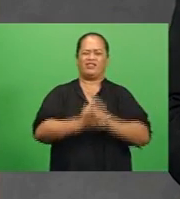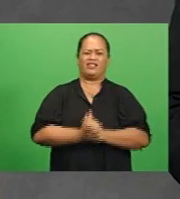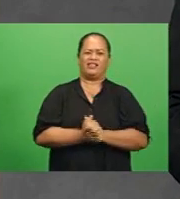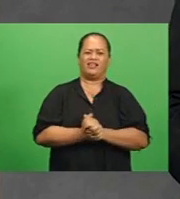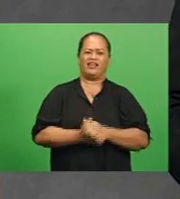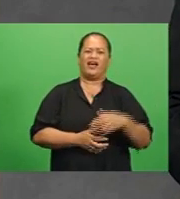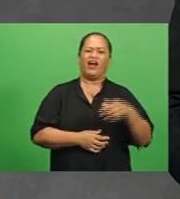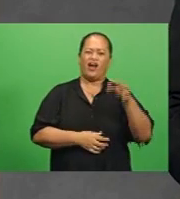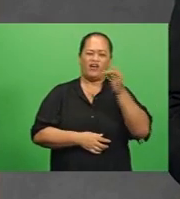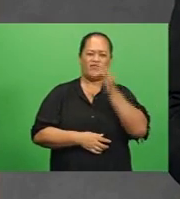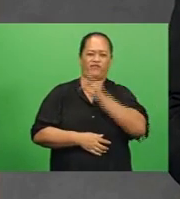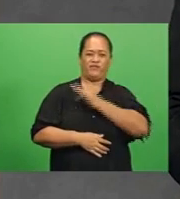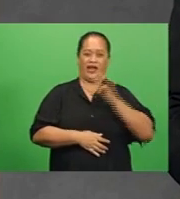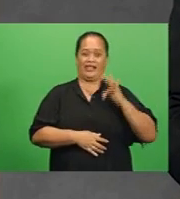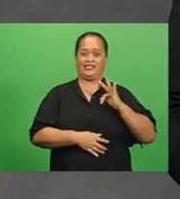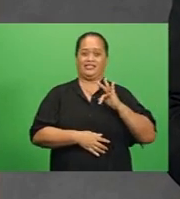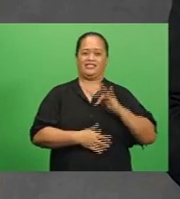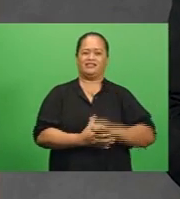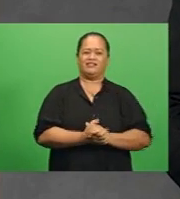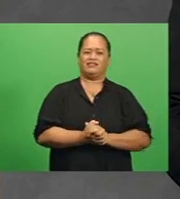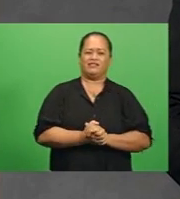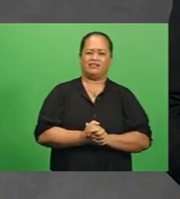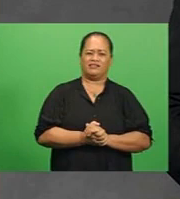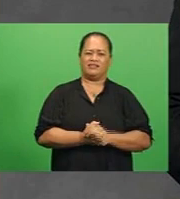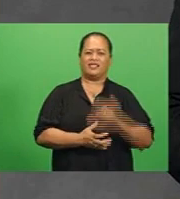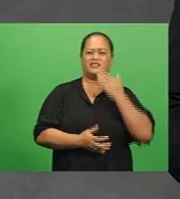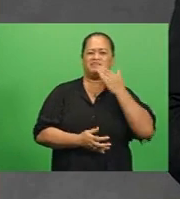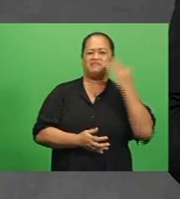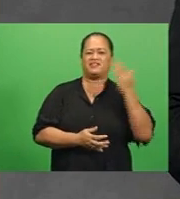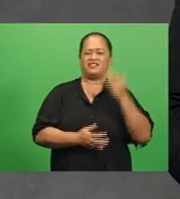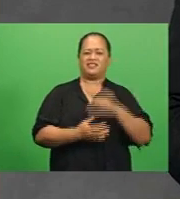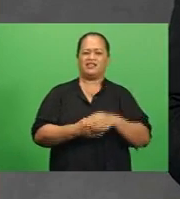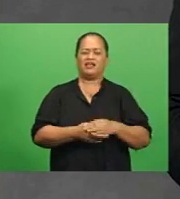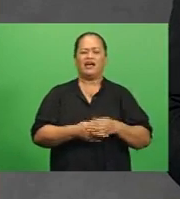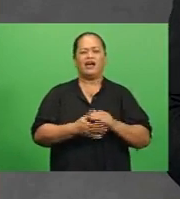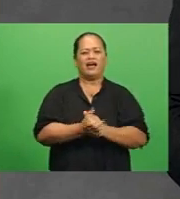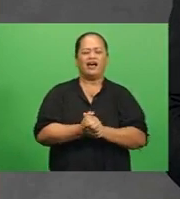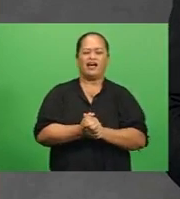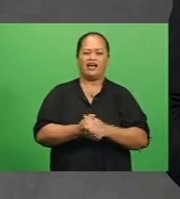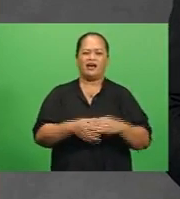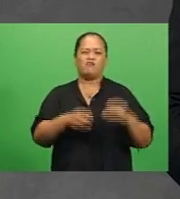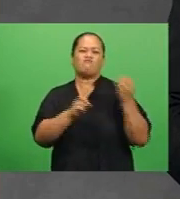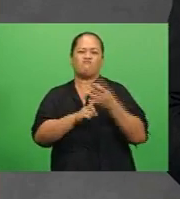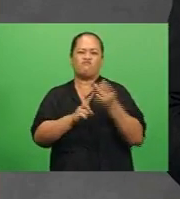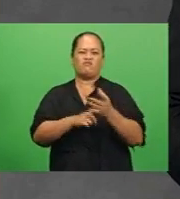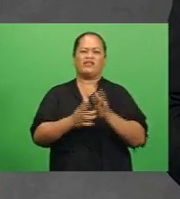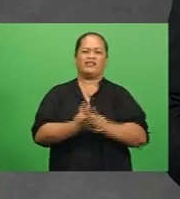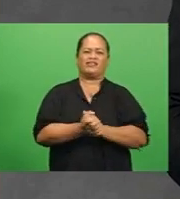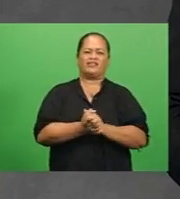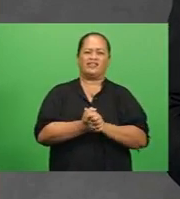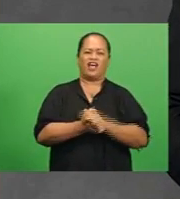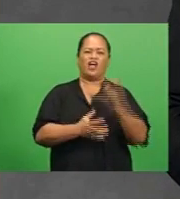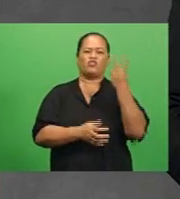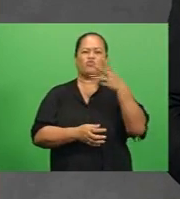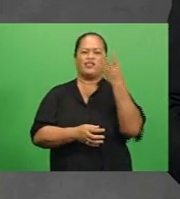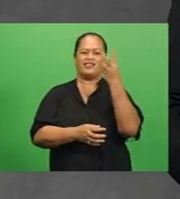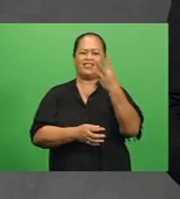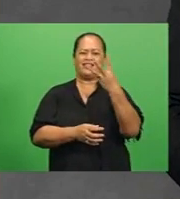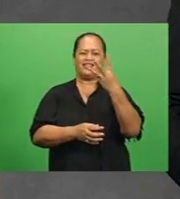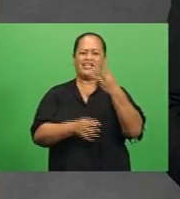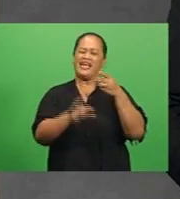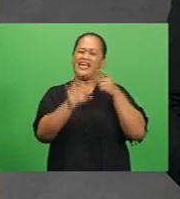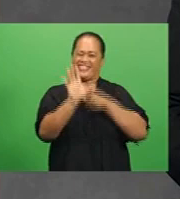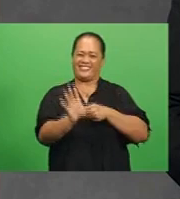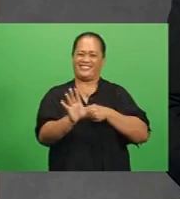Lyon. Speaking exclusively to FBC Sports from France, the 23-year-old reveals what's gotten him this far and